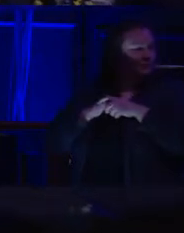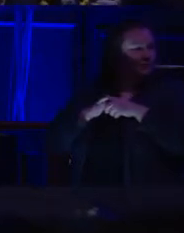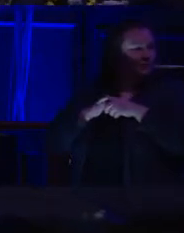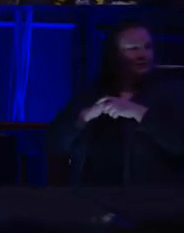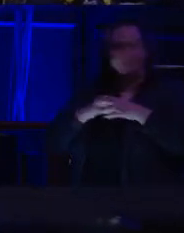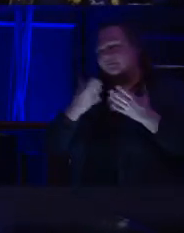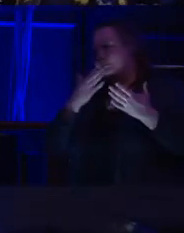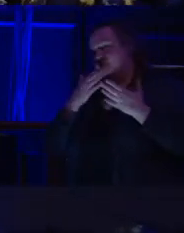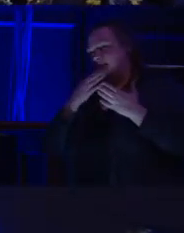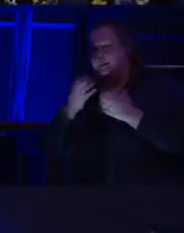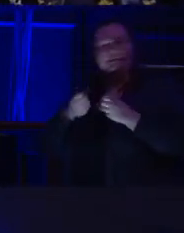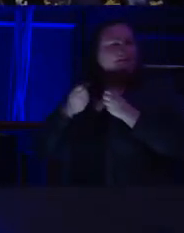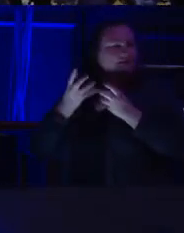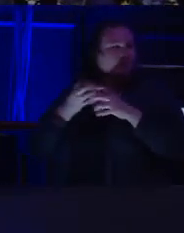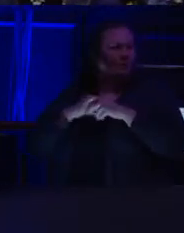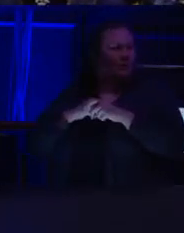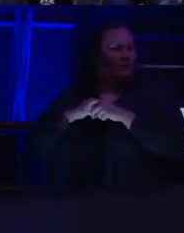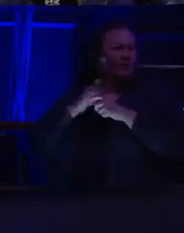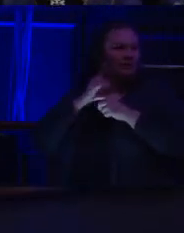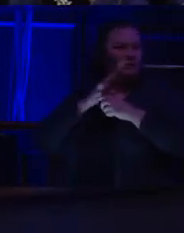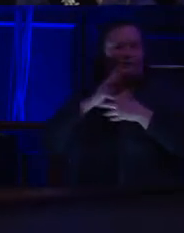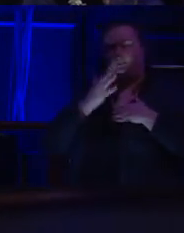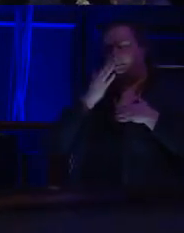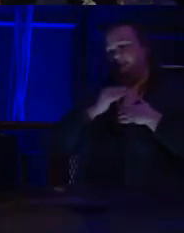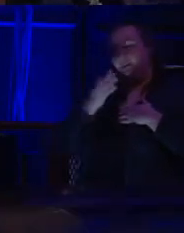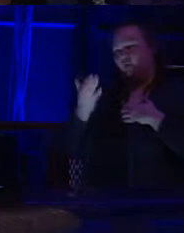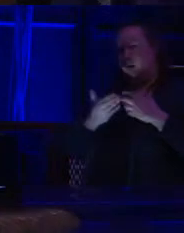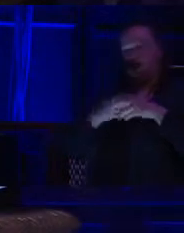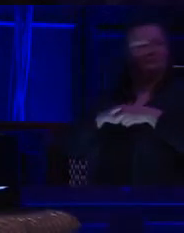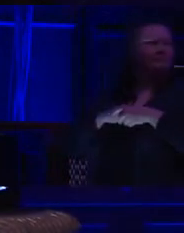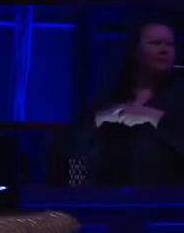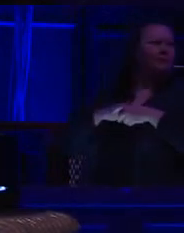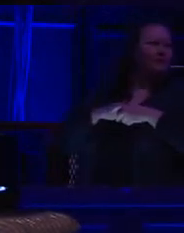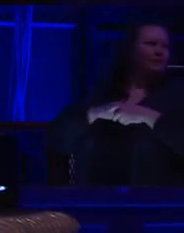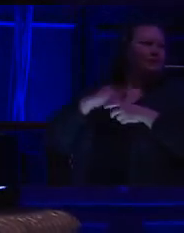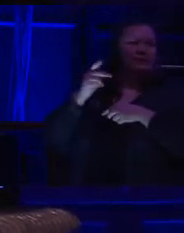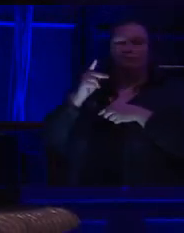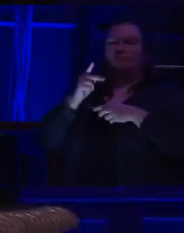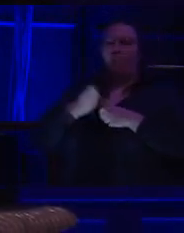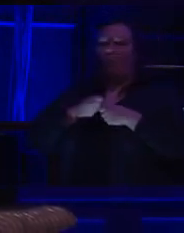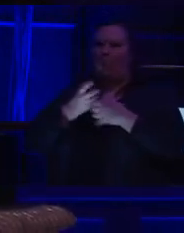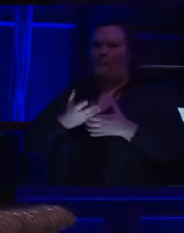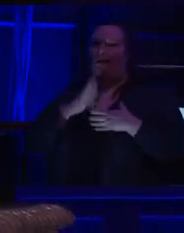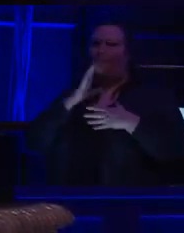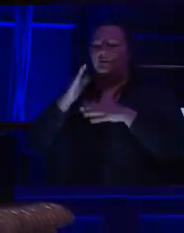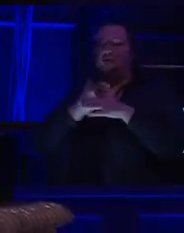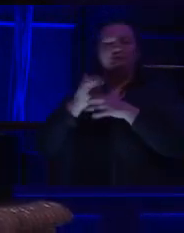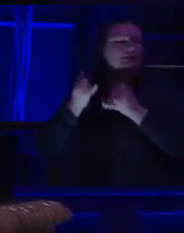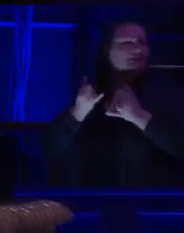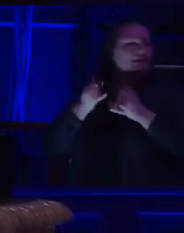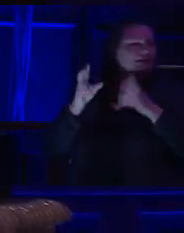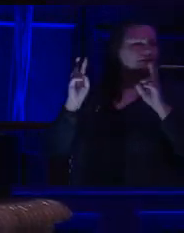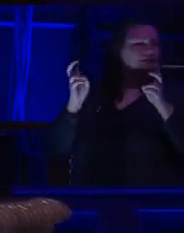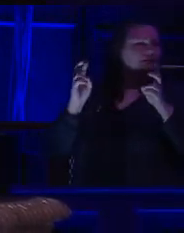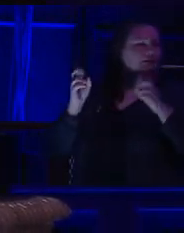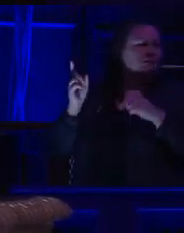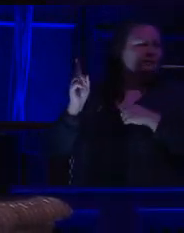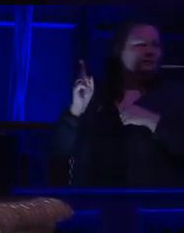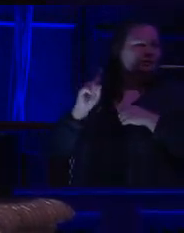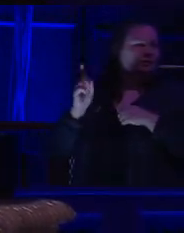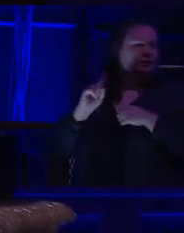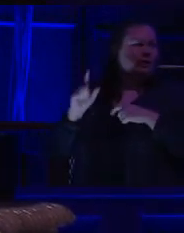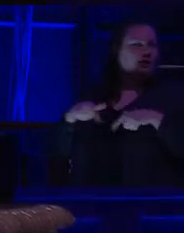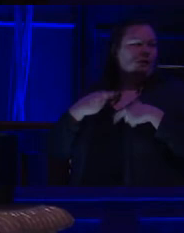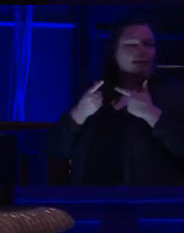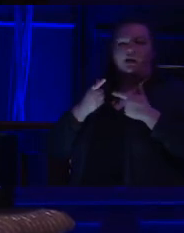Thank you so much, Professor Leo, for the kind introduction. The poem that I'll be sharing today is titled Where the Light